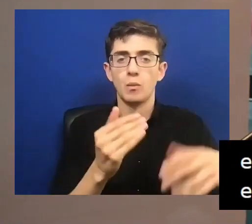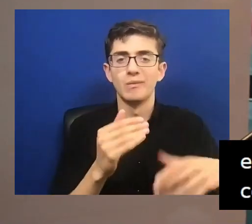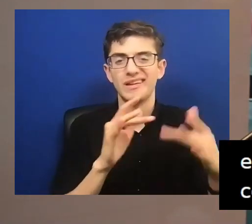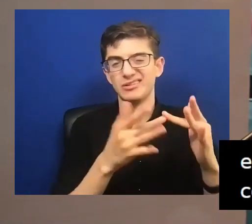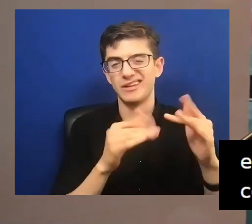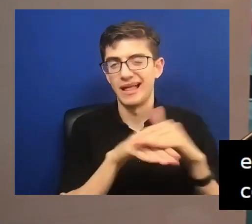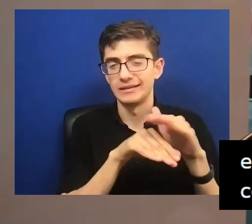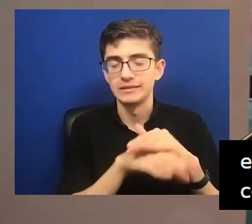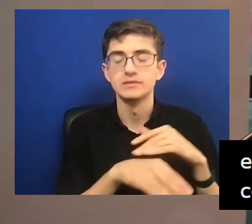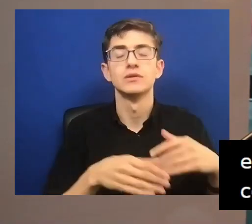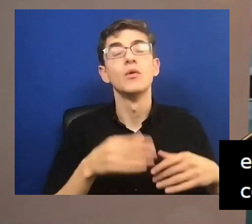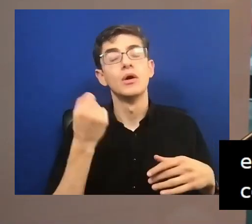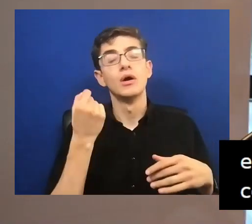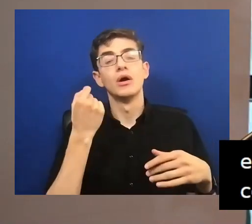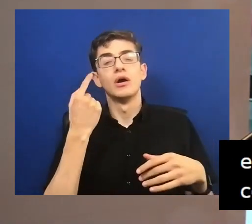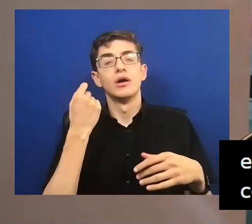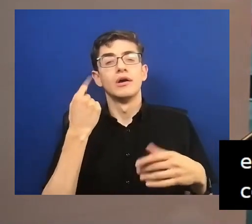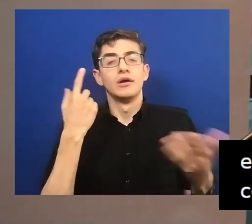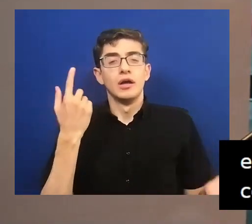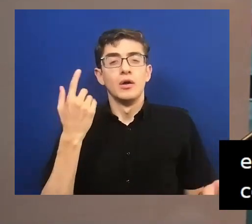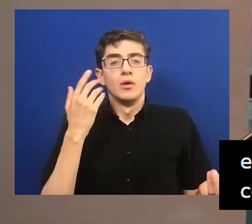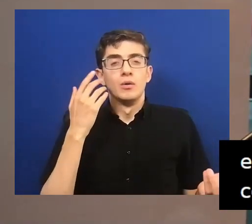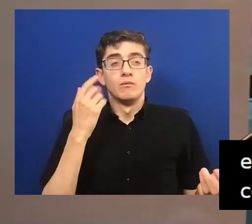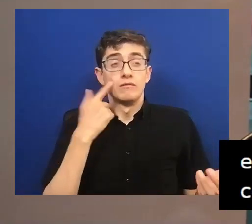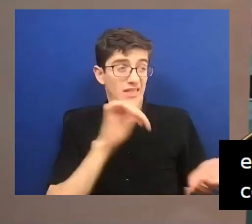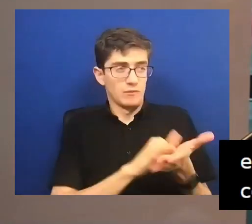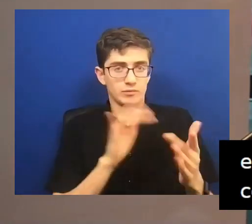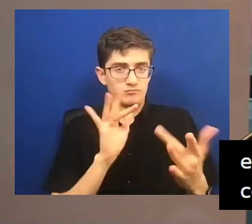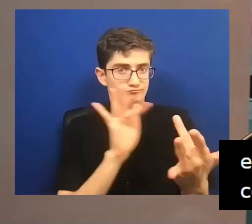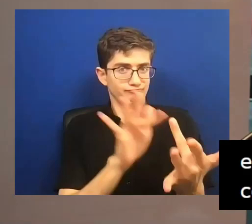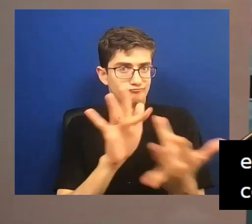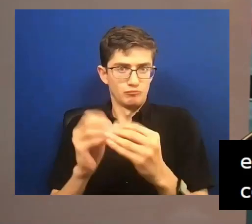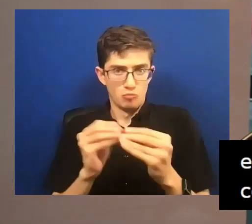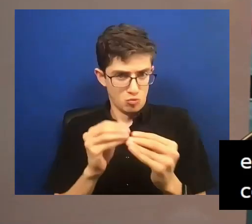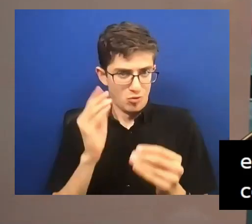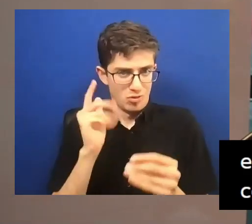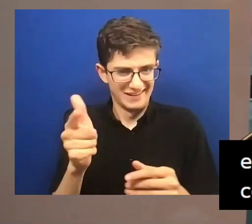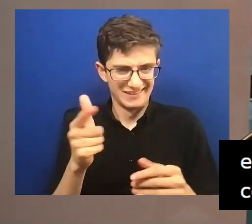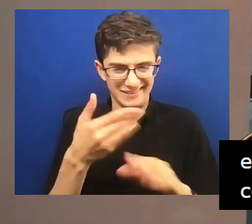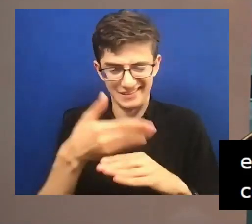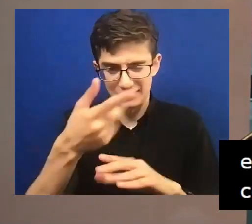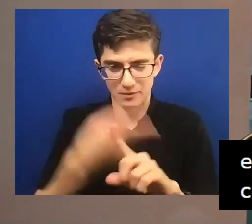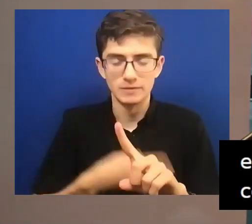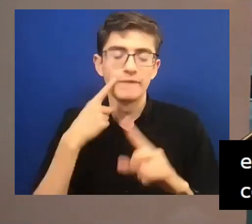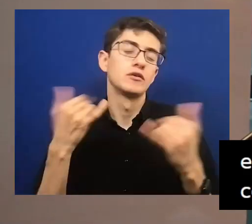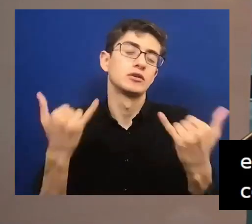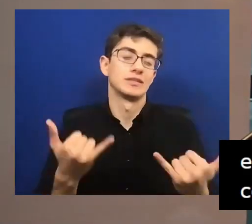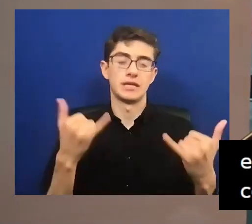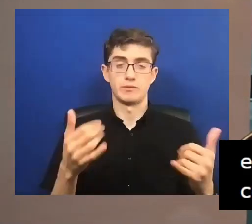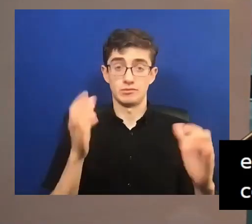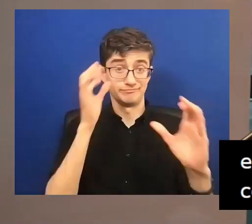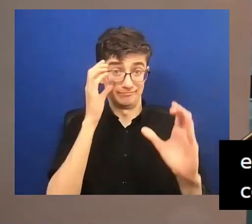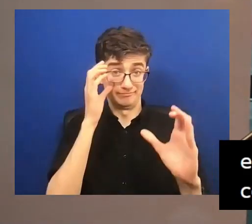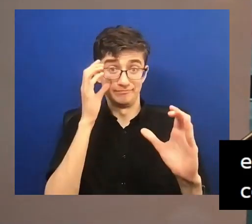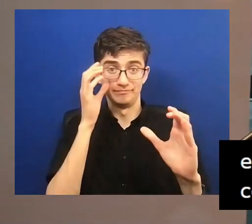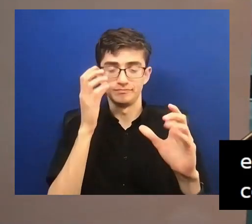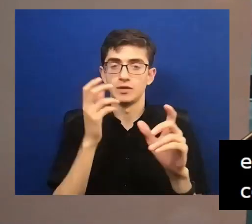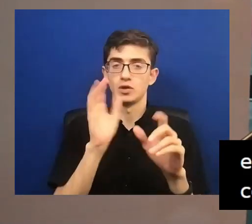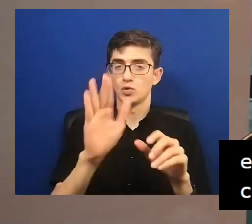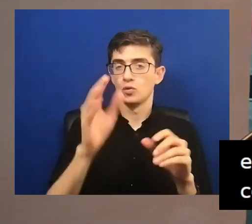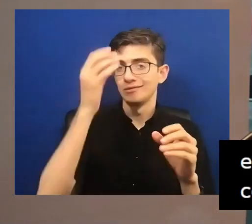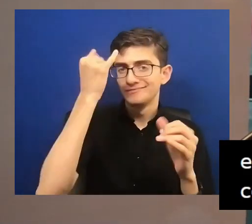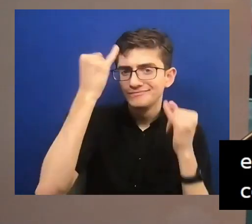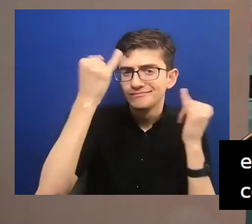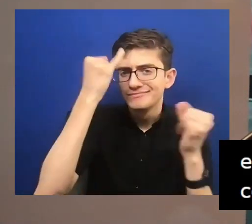though, we're here to listen to you and come up with ideas on the best way to deliver digital equity to every corner of this great